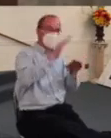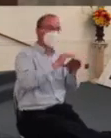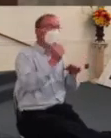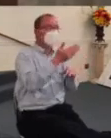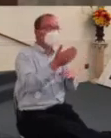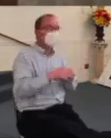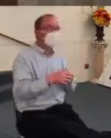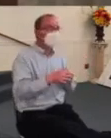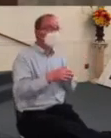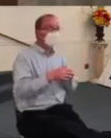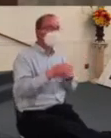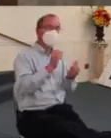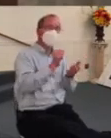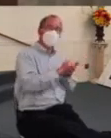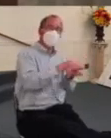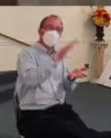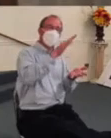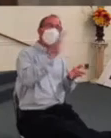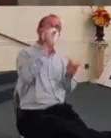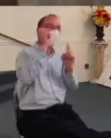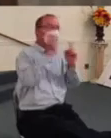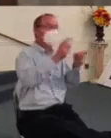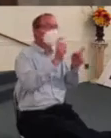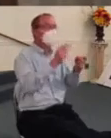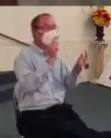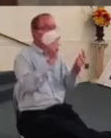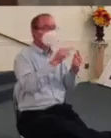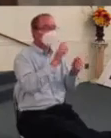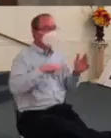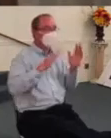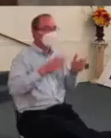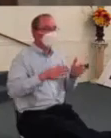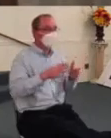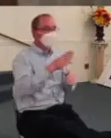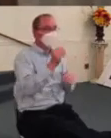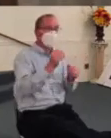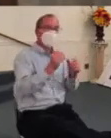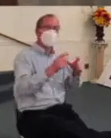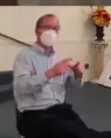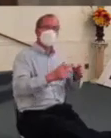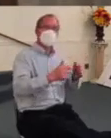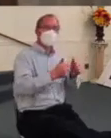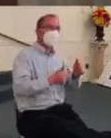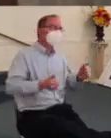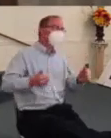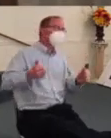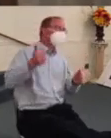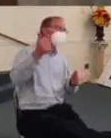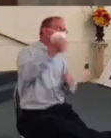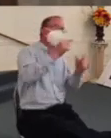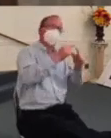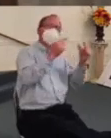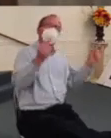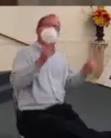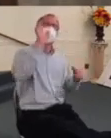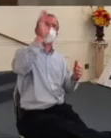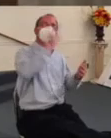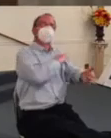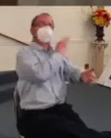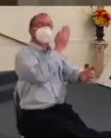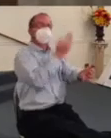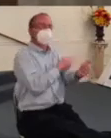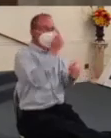surpassing greatness of his power toward you who believe. A couple of drops doesn't do it, does